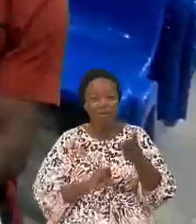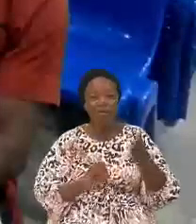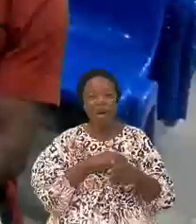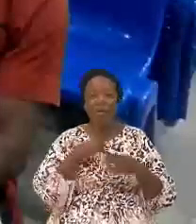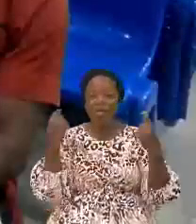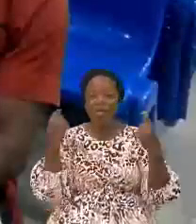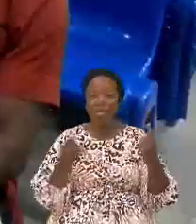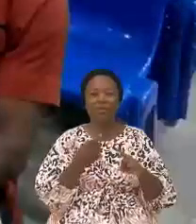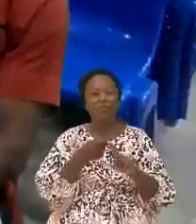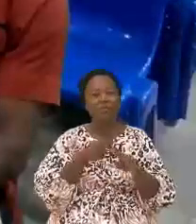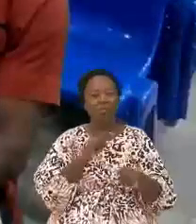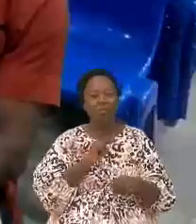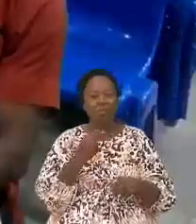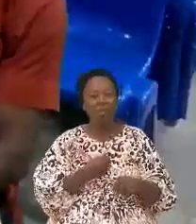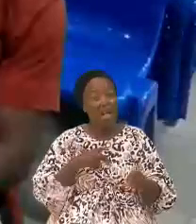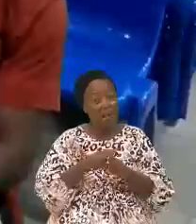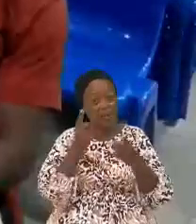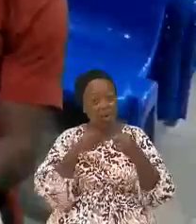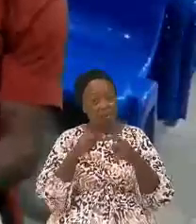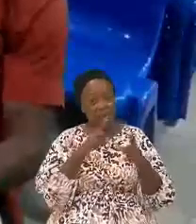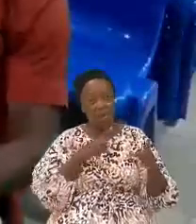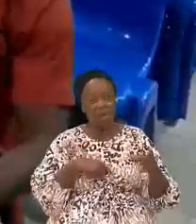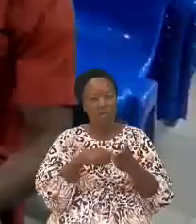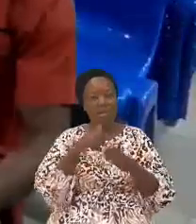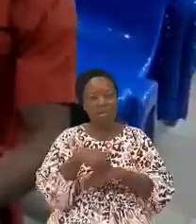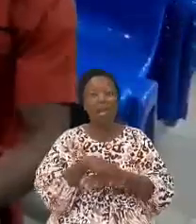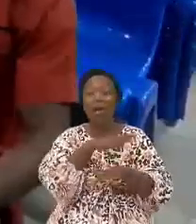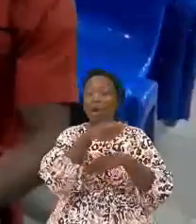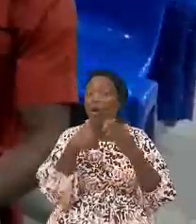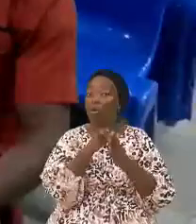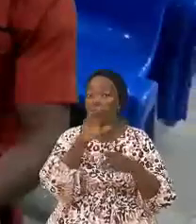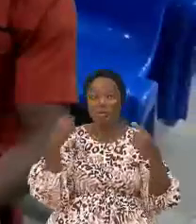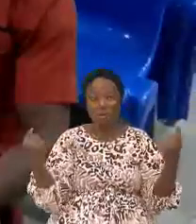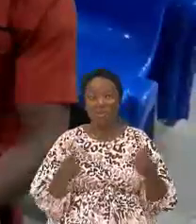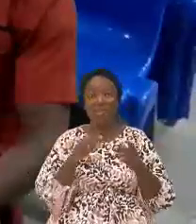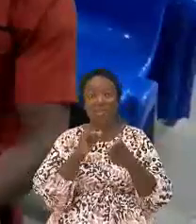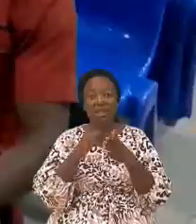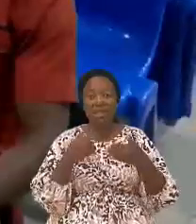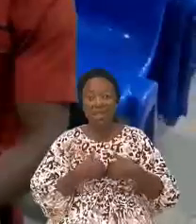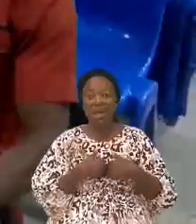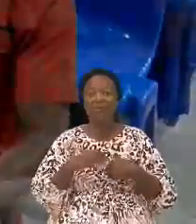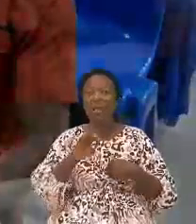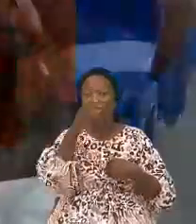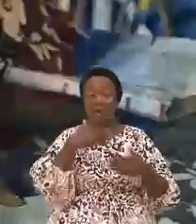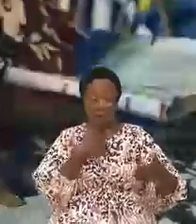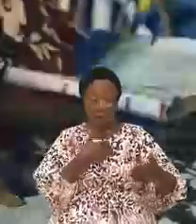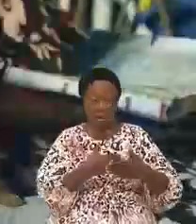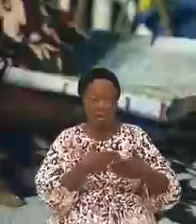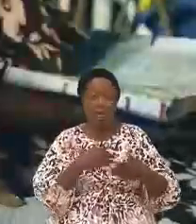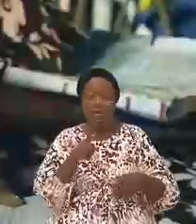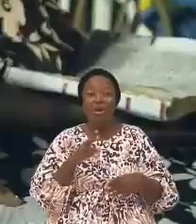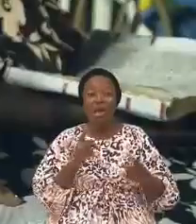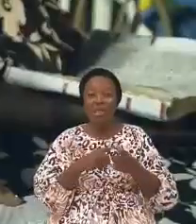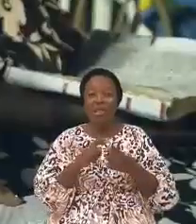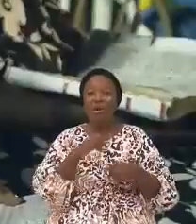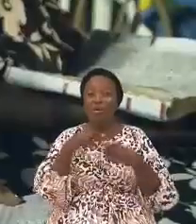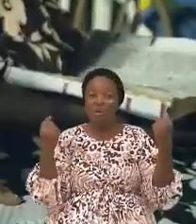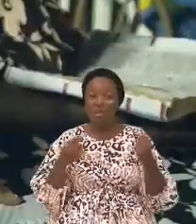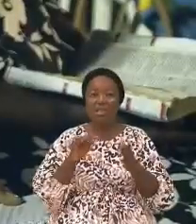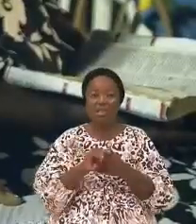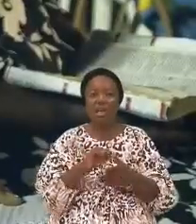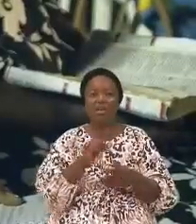removed our transgressions from us. As you come to the Lord tonight, all your sins that are